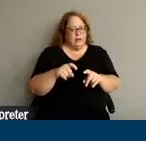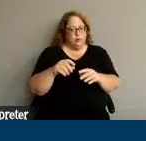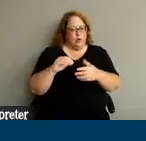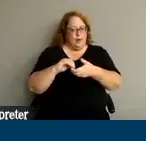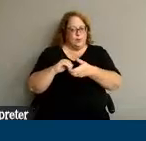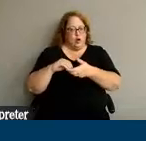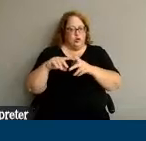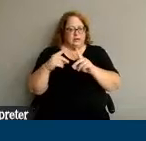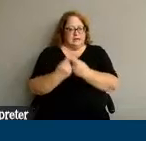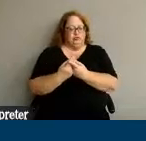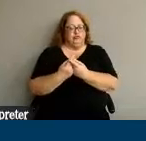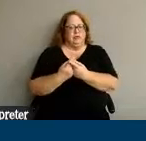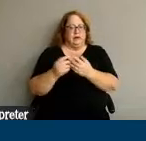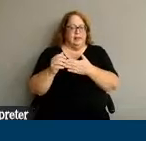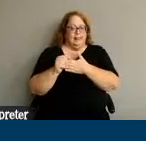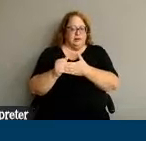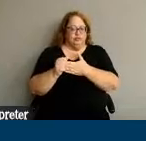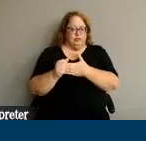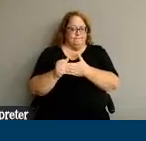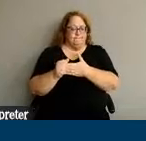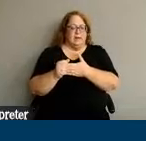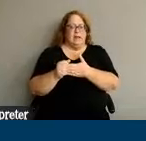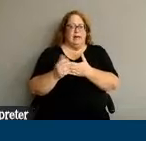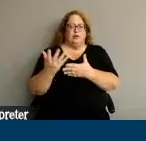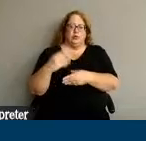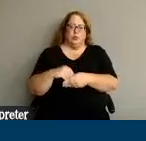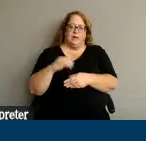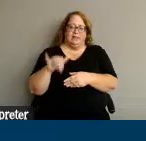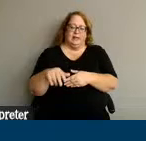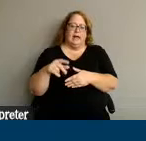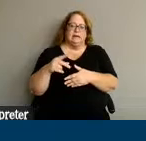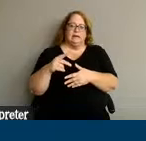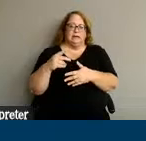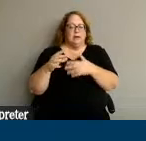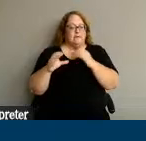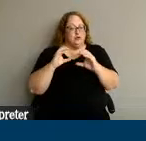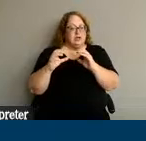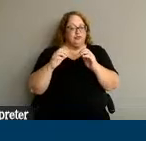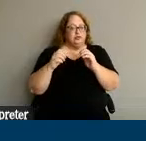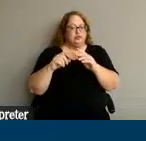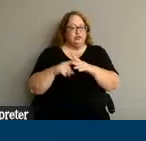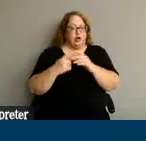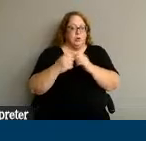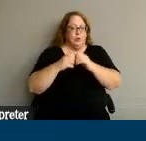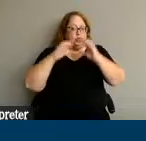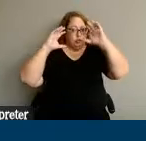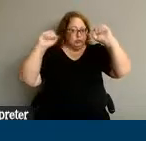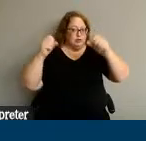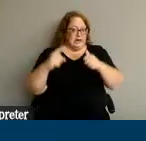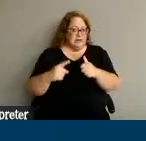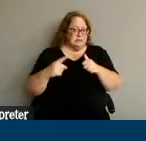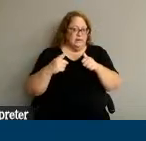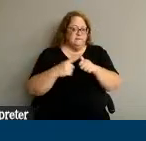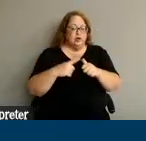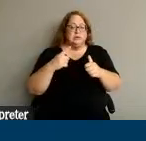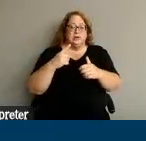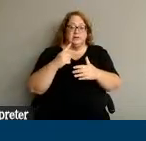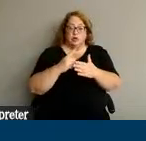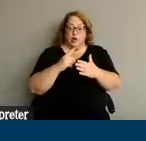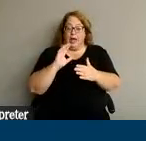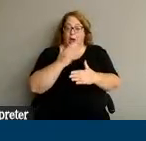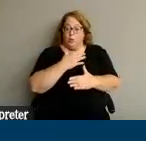partner district leadership and extending that in conversation, detailed conversation, starting with our superintendents first. This is what our staff